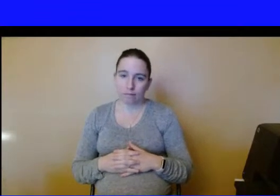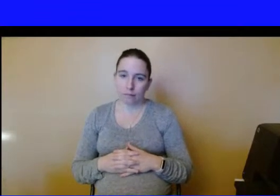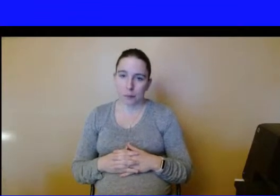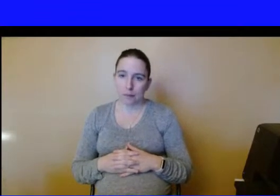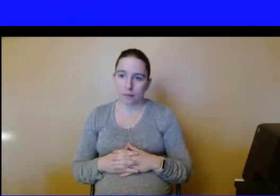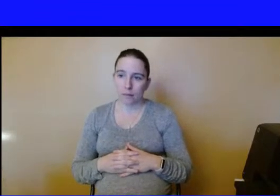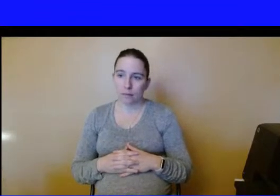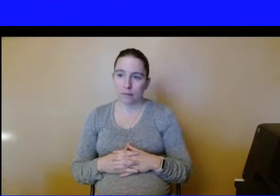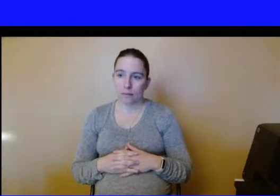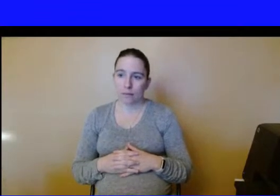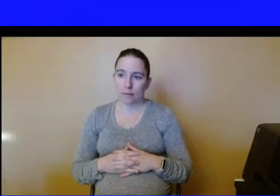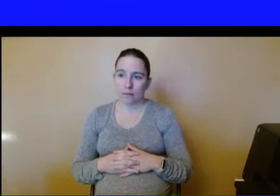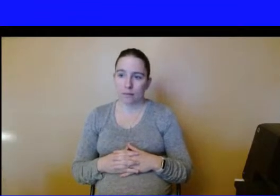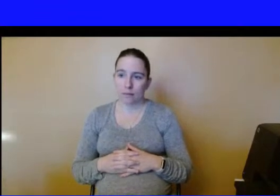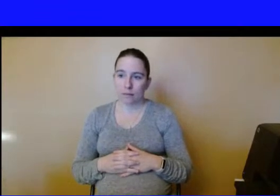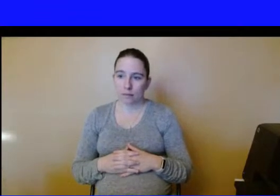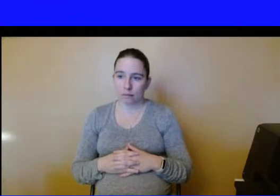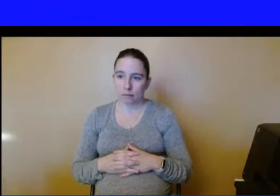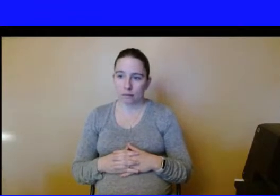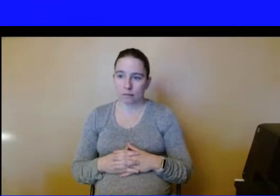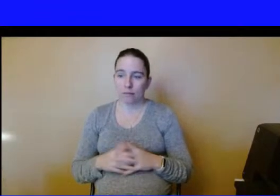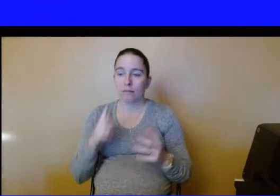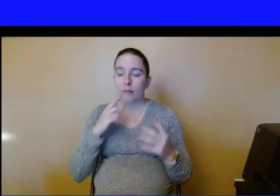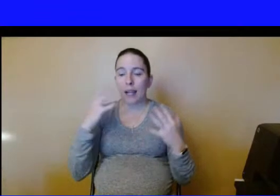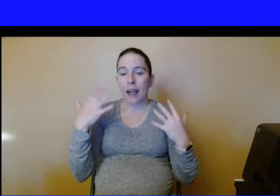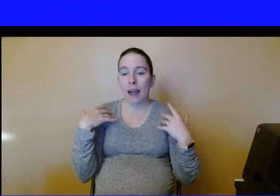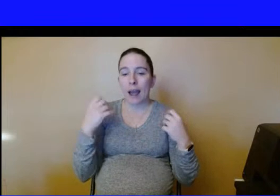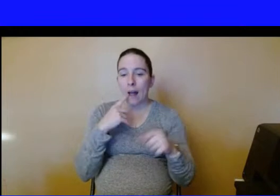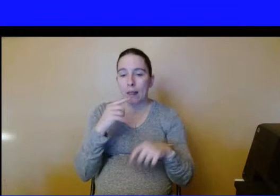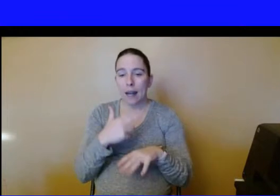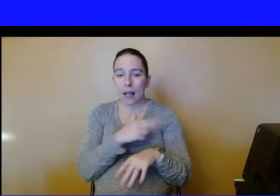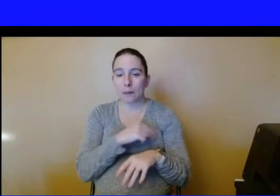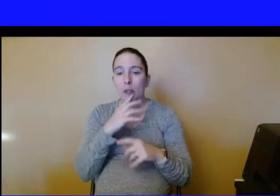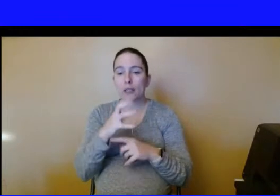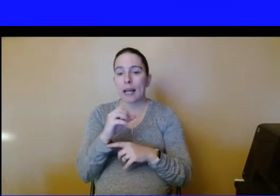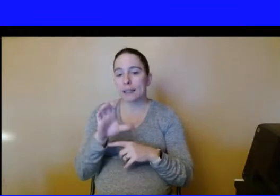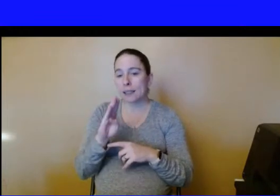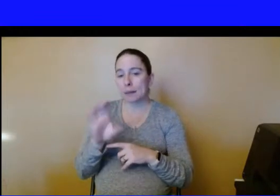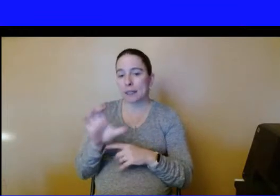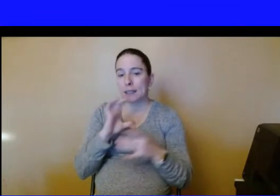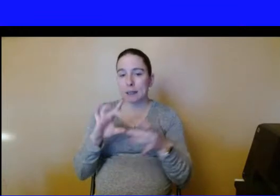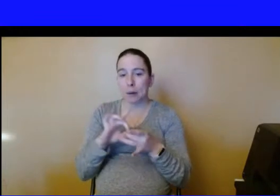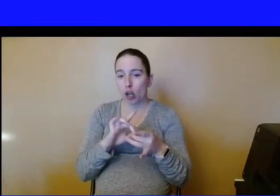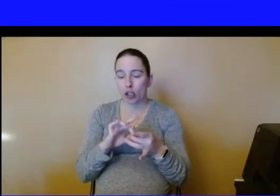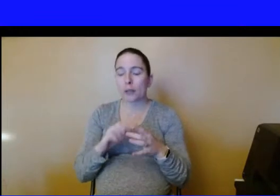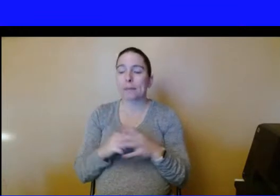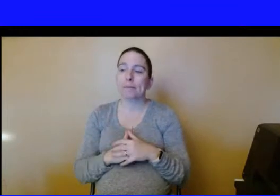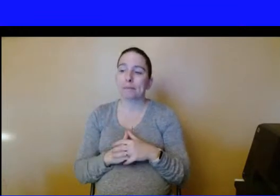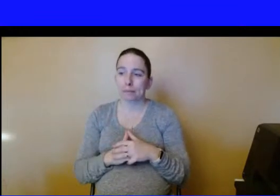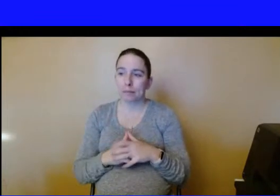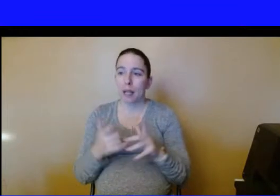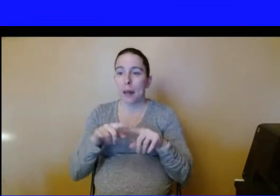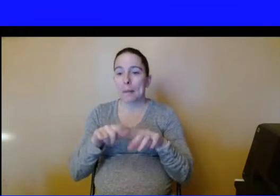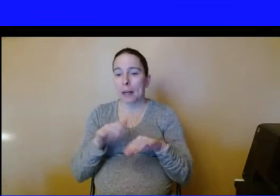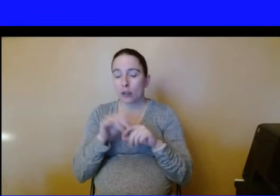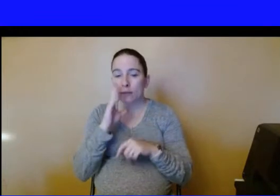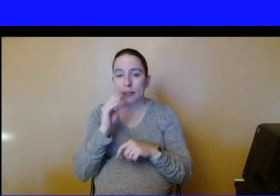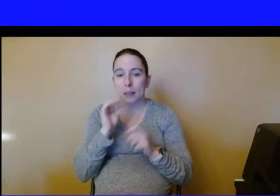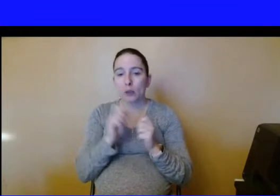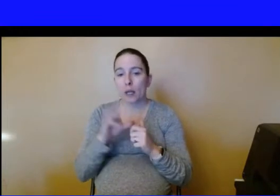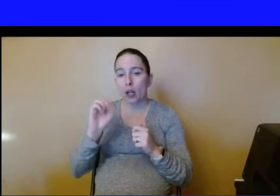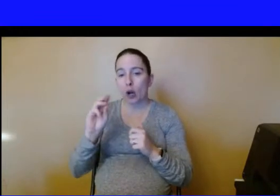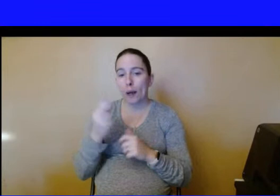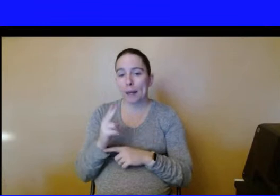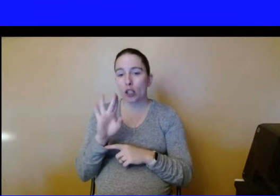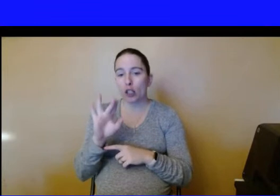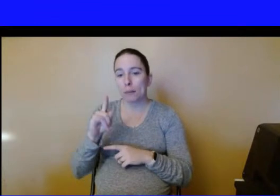York City Health and Hospitals Metropolitan, Harlem, Lincoln, and Coney Island. The agreement was